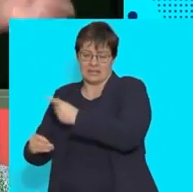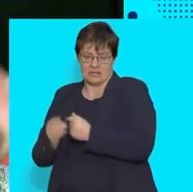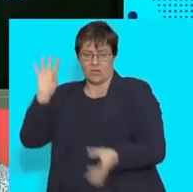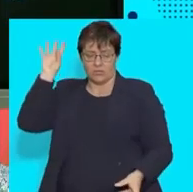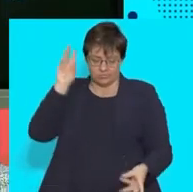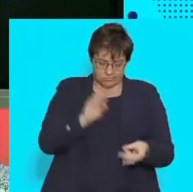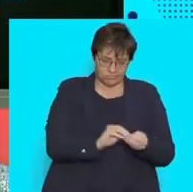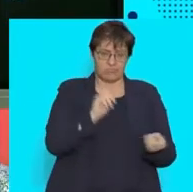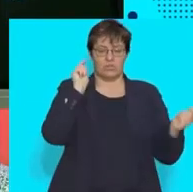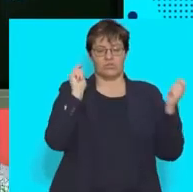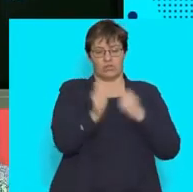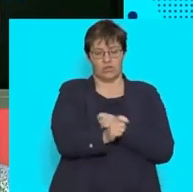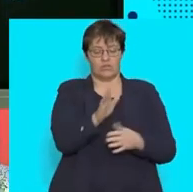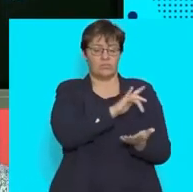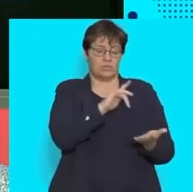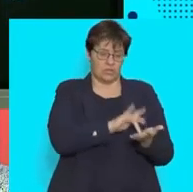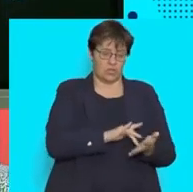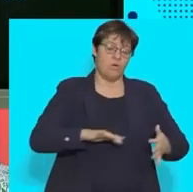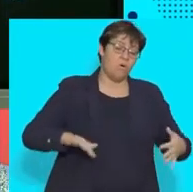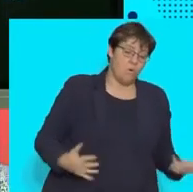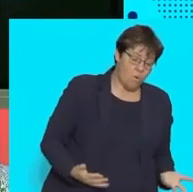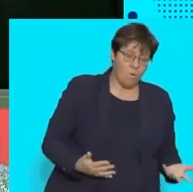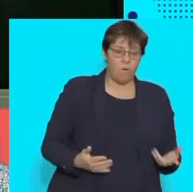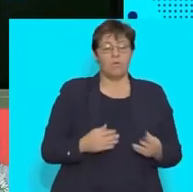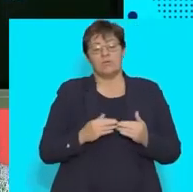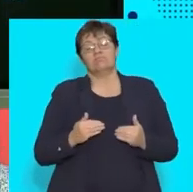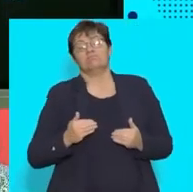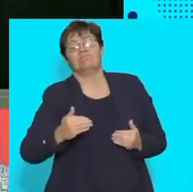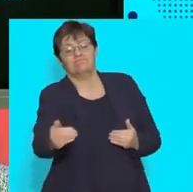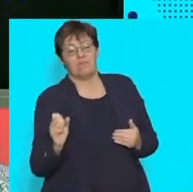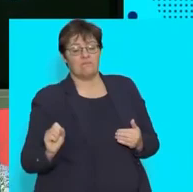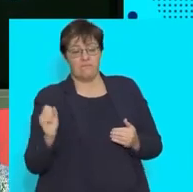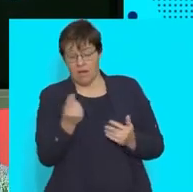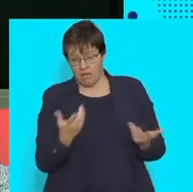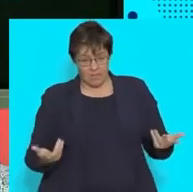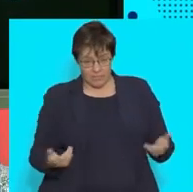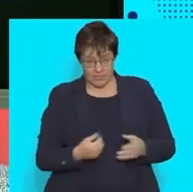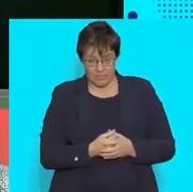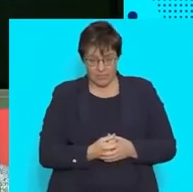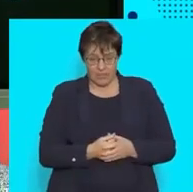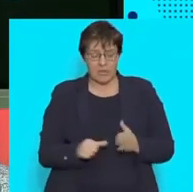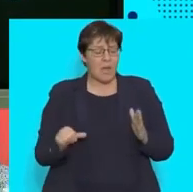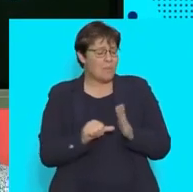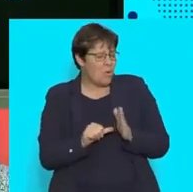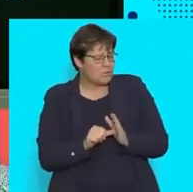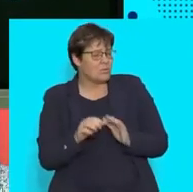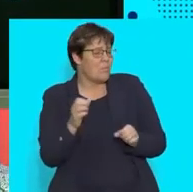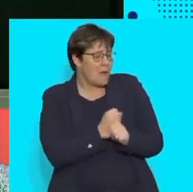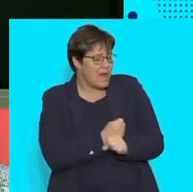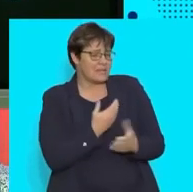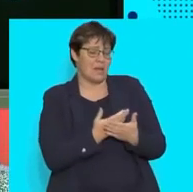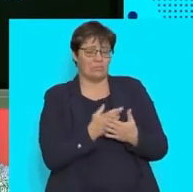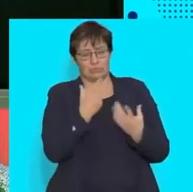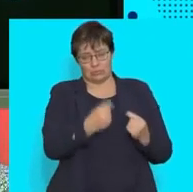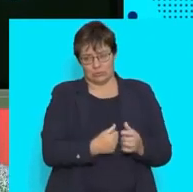the total change in position or the total distance traveled. So it's very important that you can do this. Please